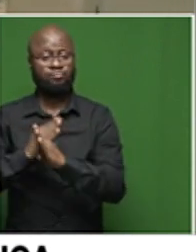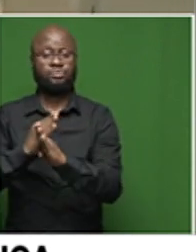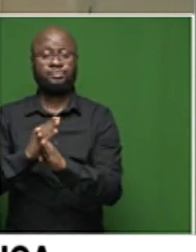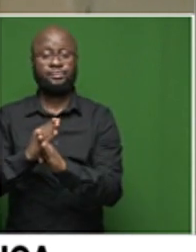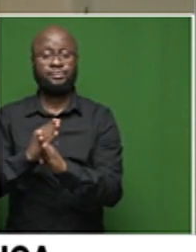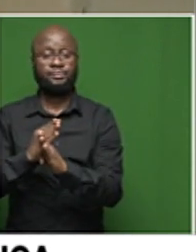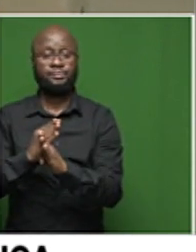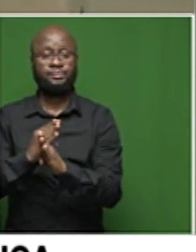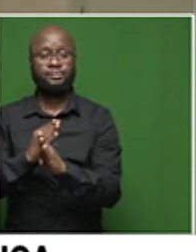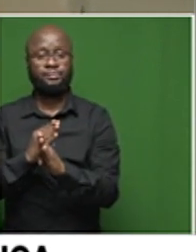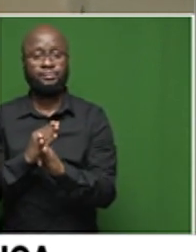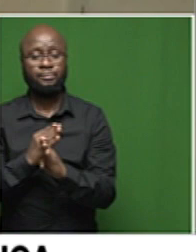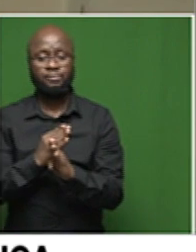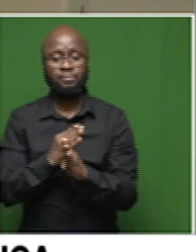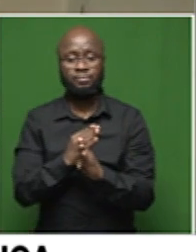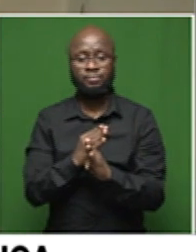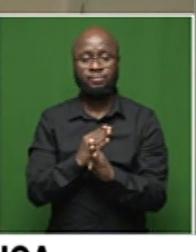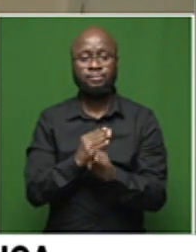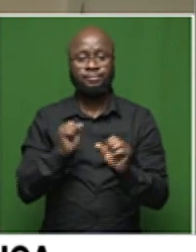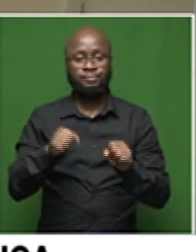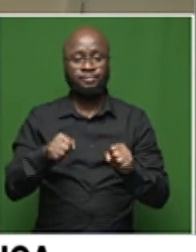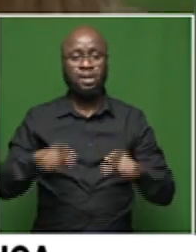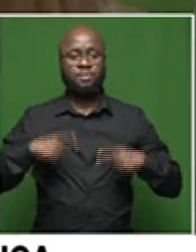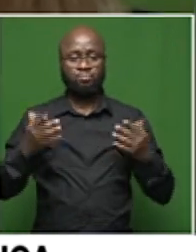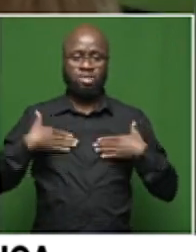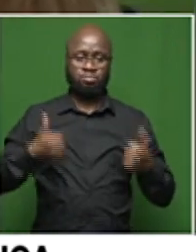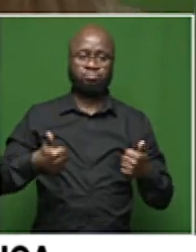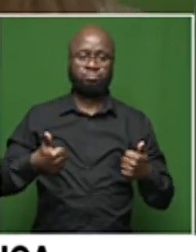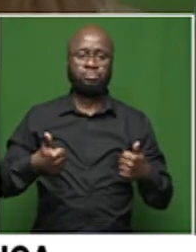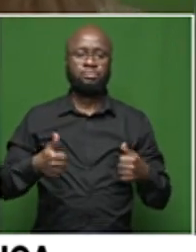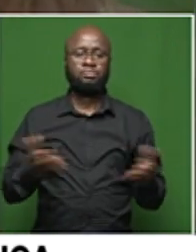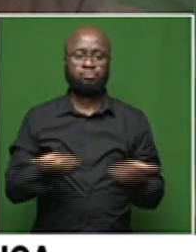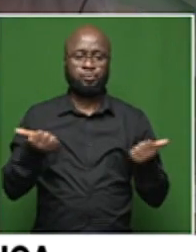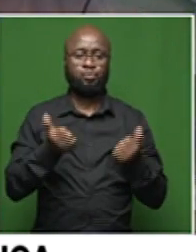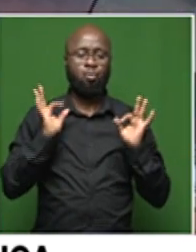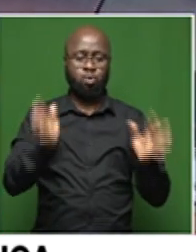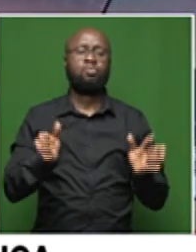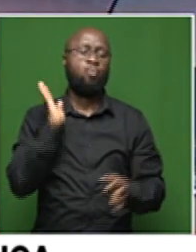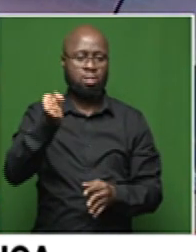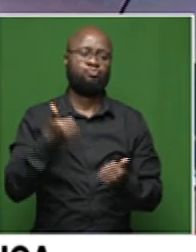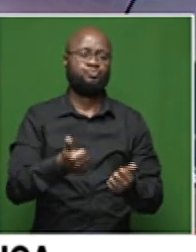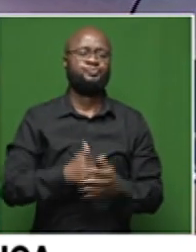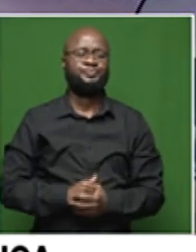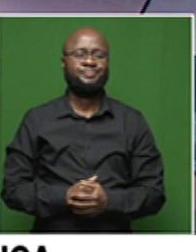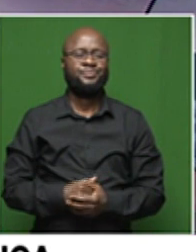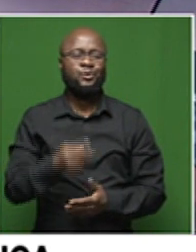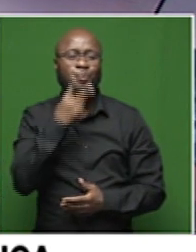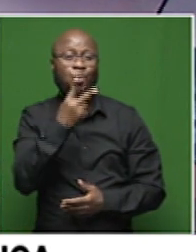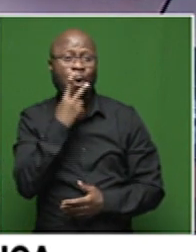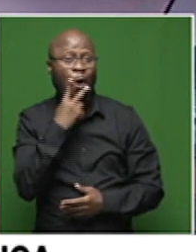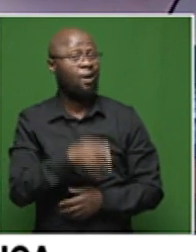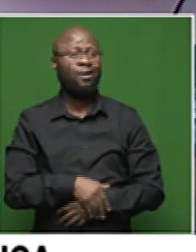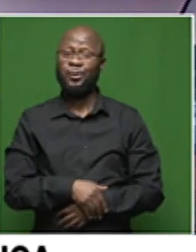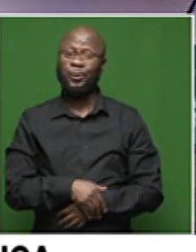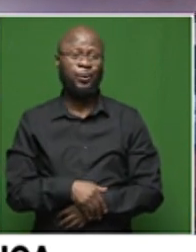then you'll see you'll live a normal and a very healthy life. Mm. Let's speak about smoking. I think one of the highlights that